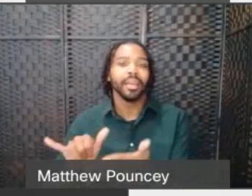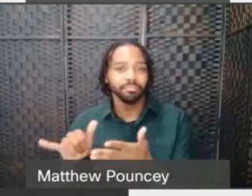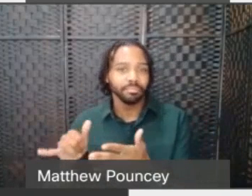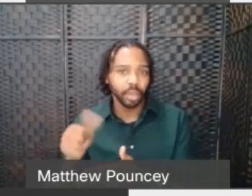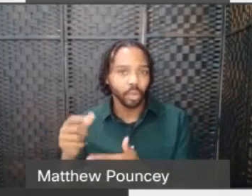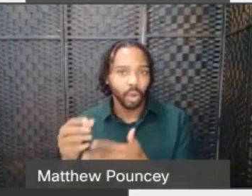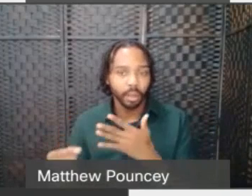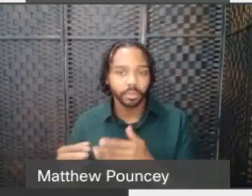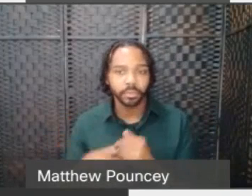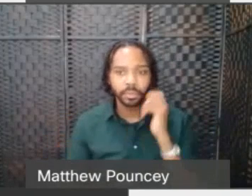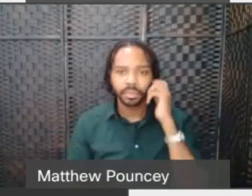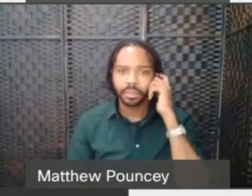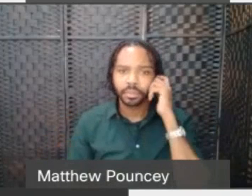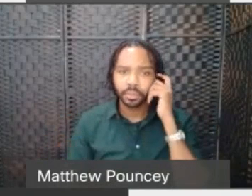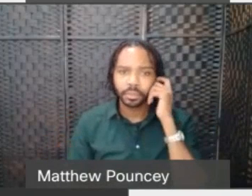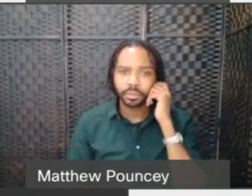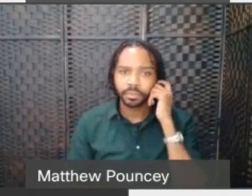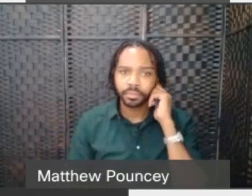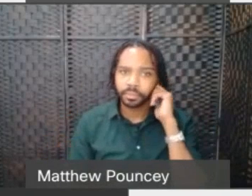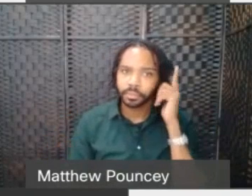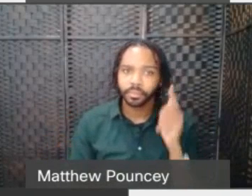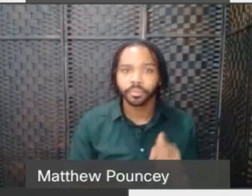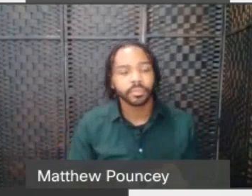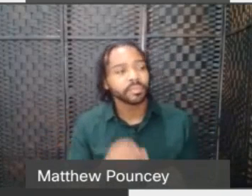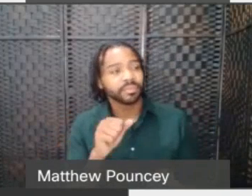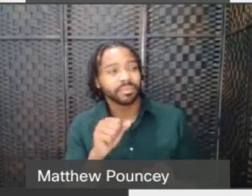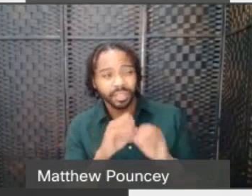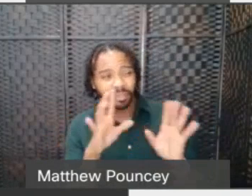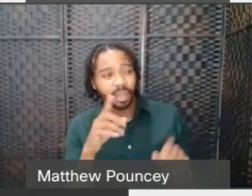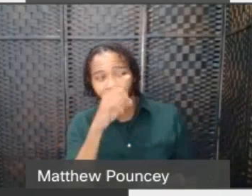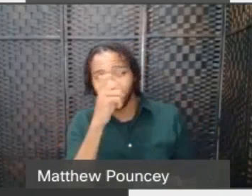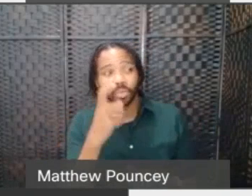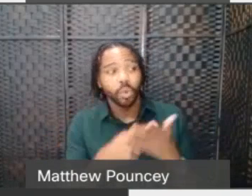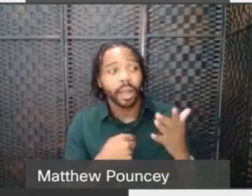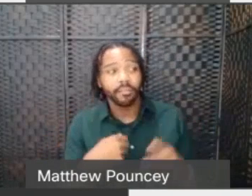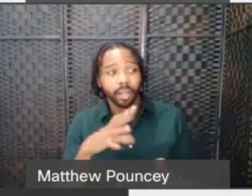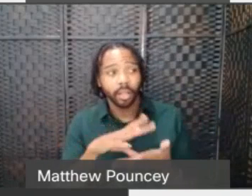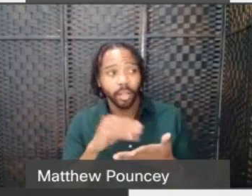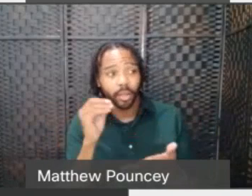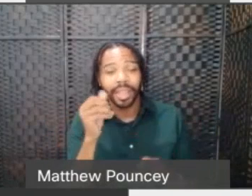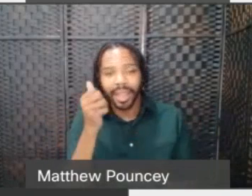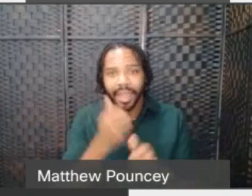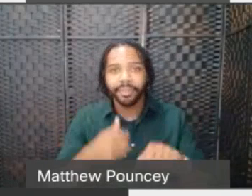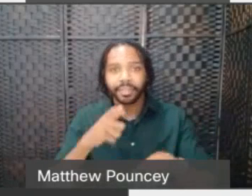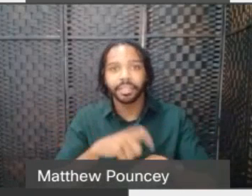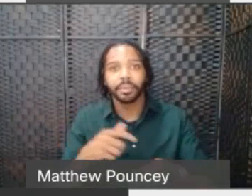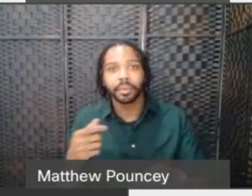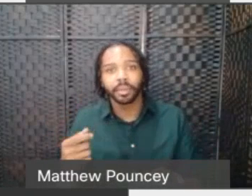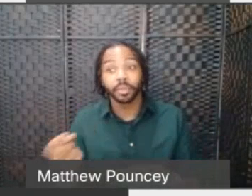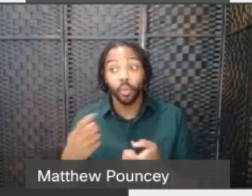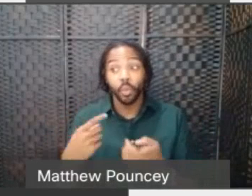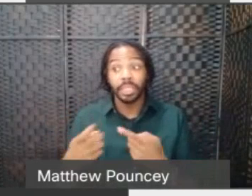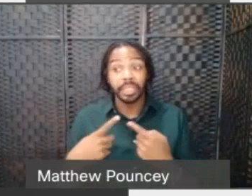So I hope that clarifies. Yeah, because Sure. I was going to say, what I have found is every time there's a question, please do go